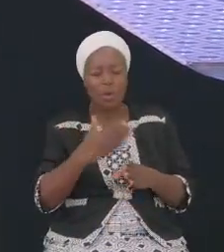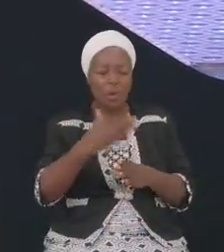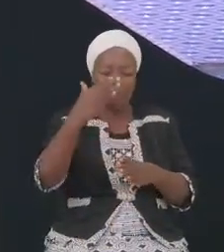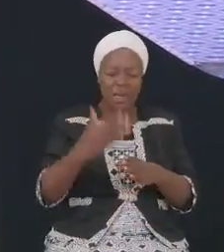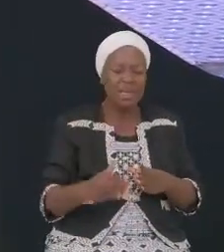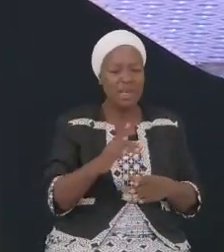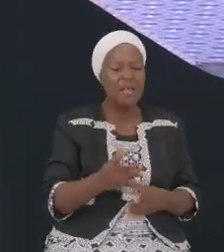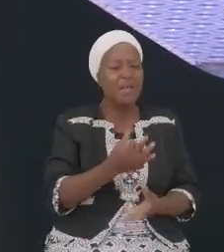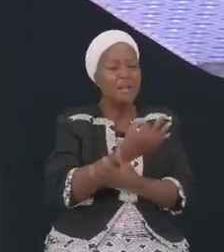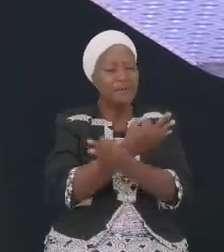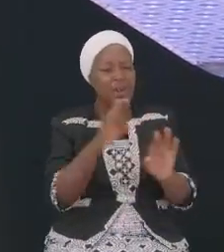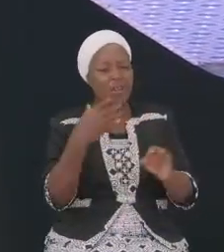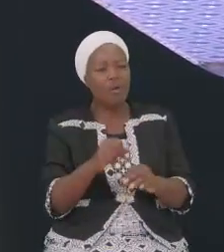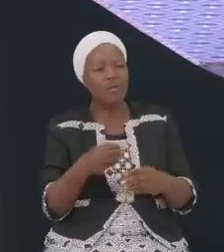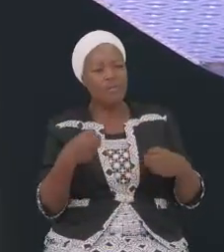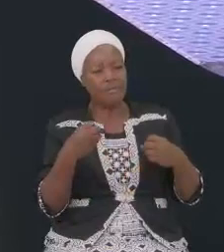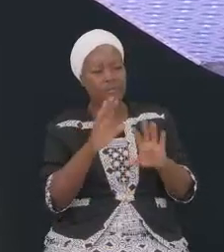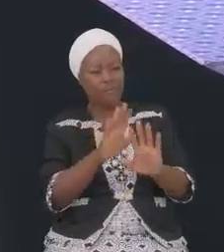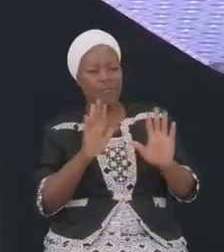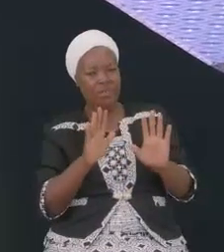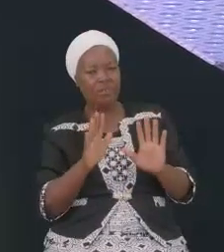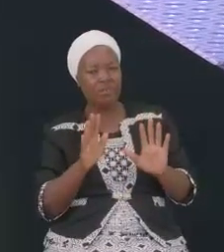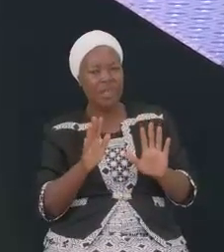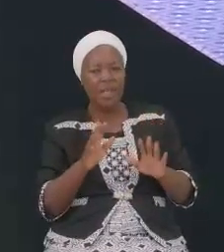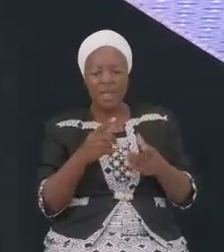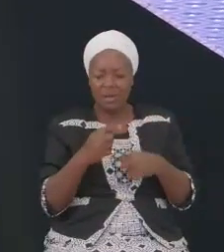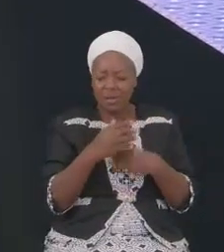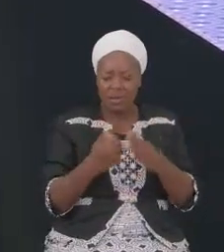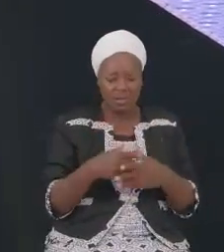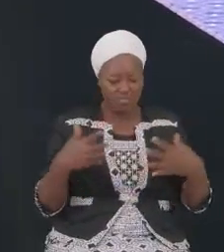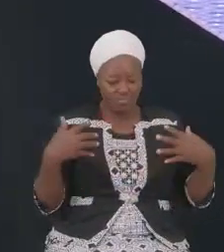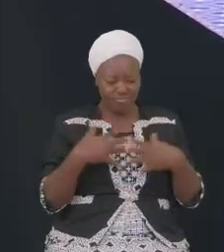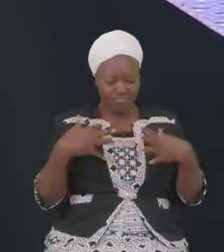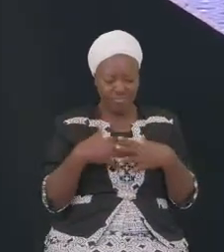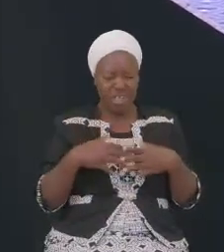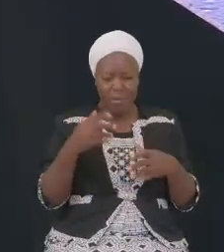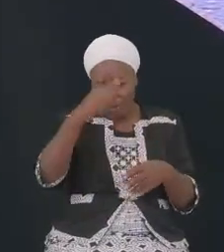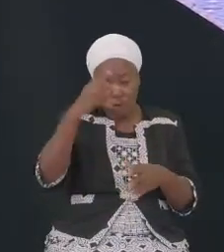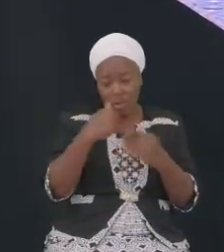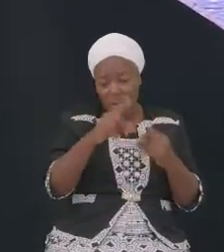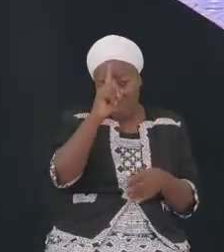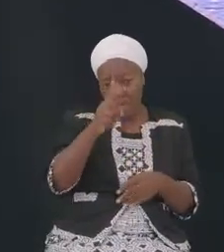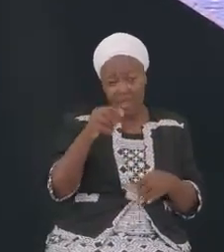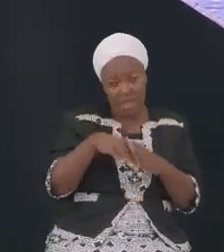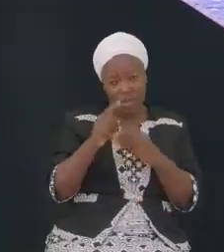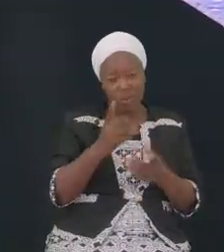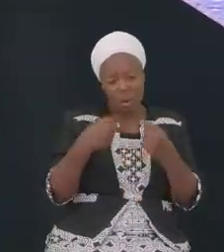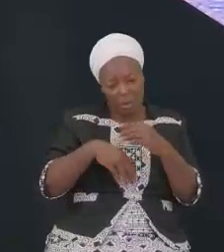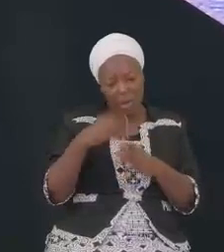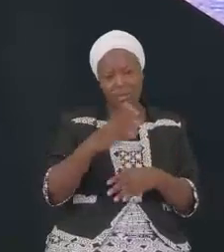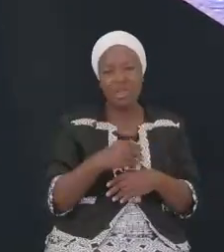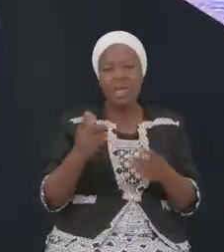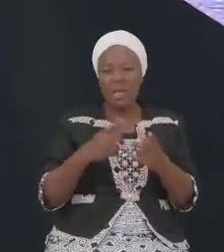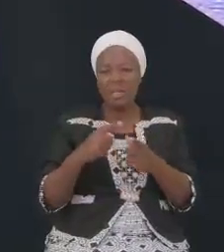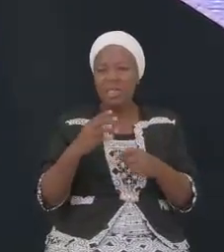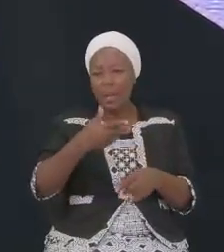of fear. Because then all the talent in you will come out and come forth. The best thing is